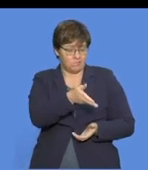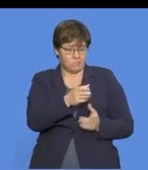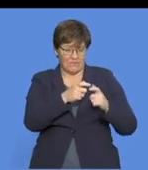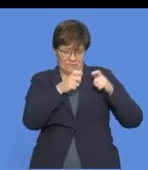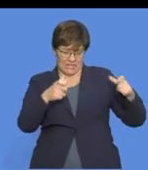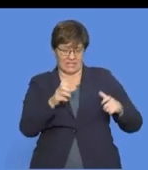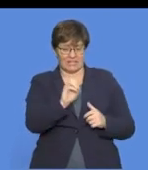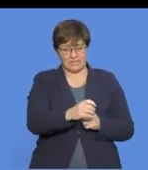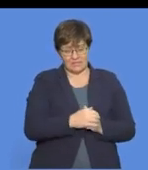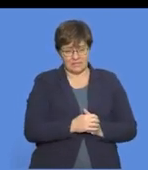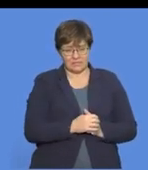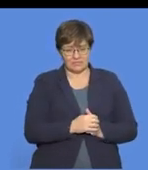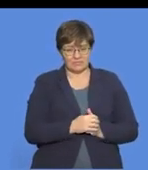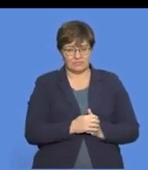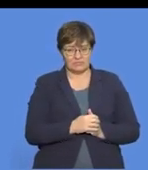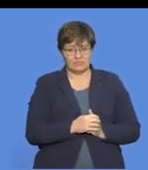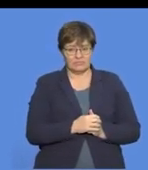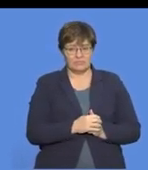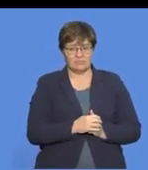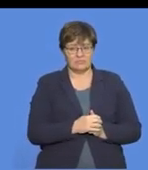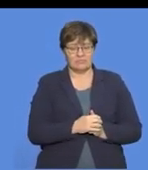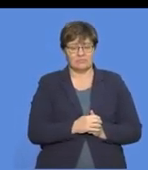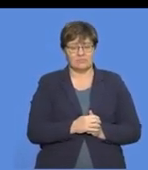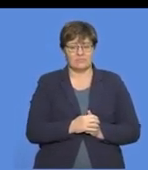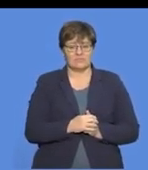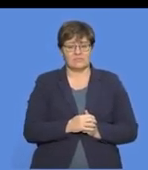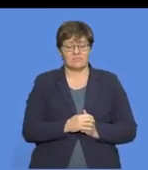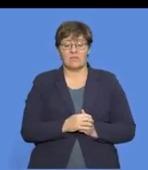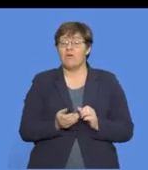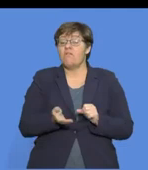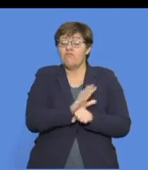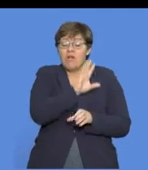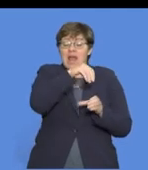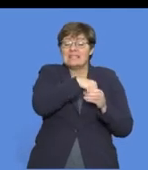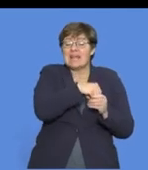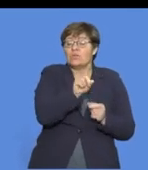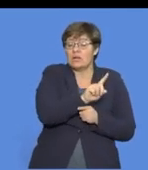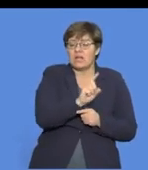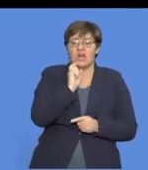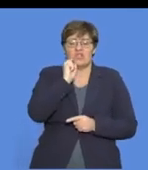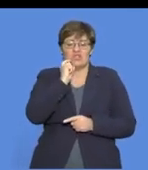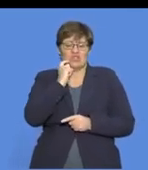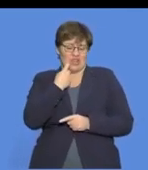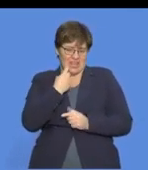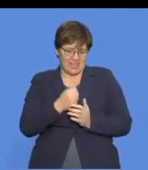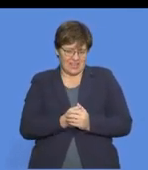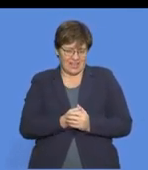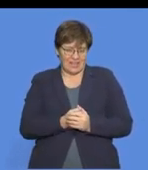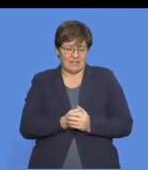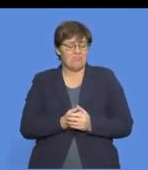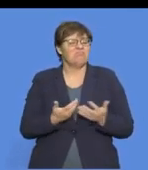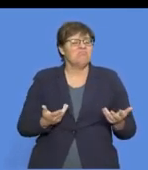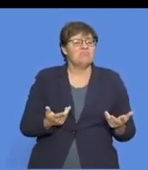large vacuoles filled with sugar. So that would be in